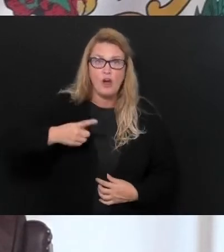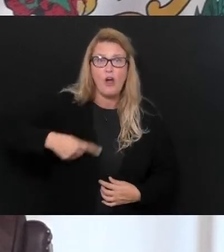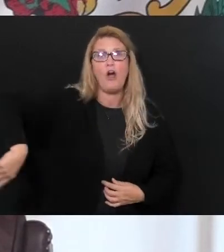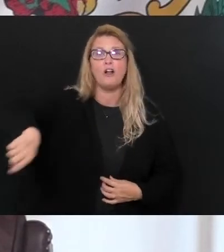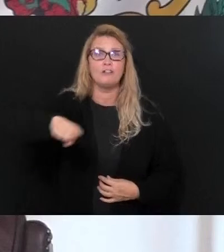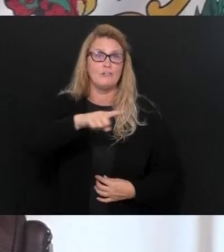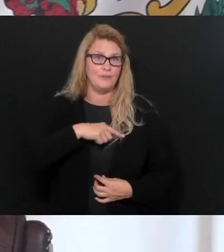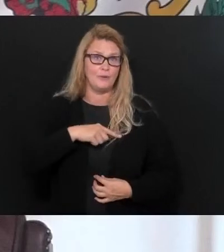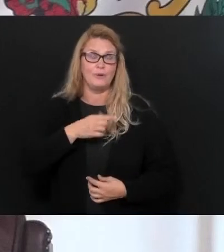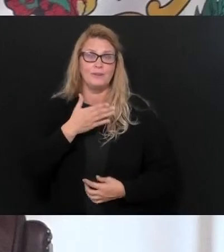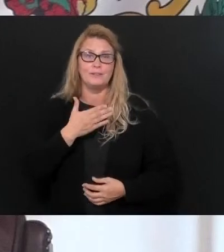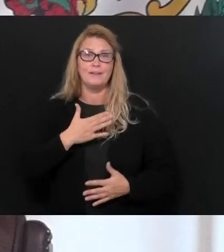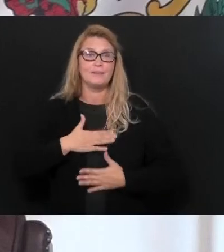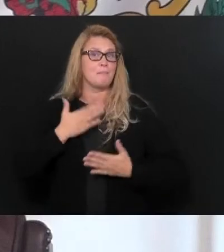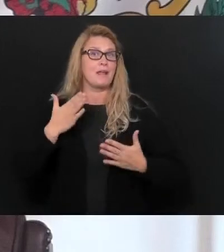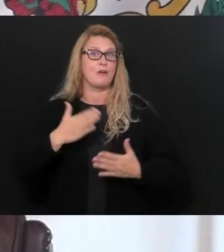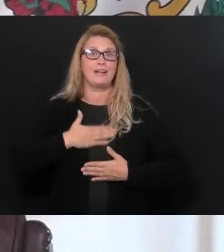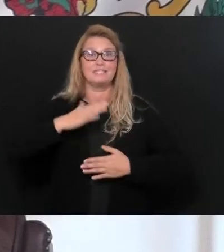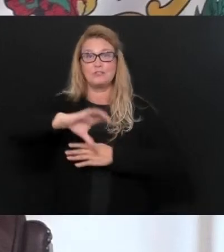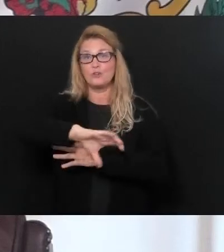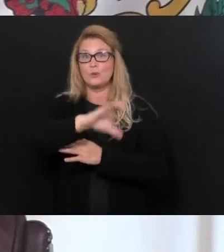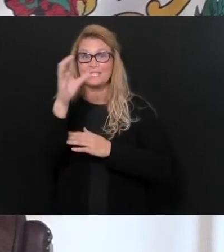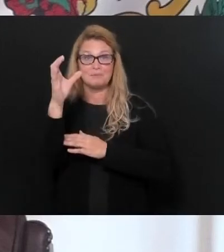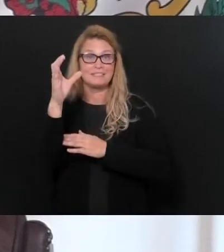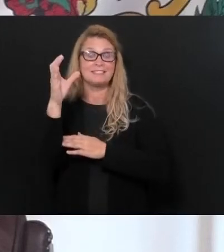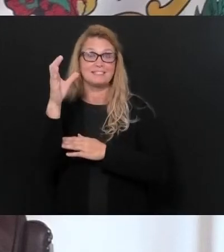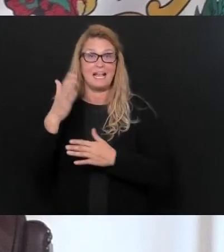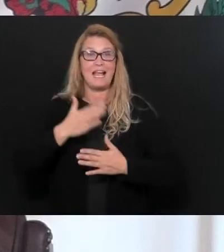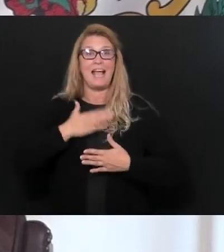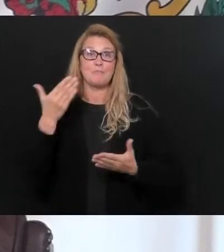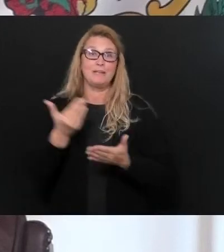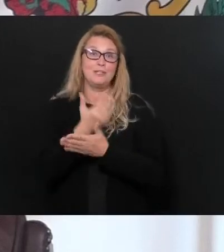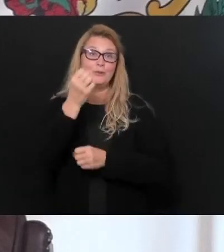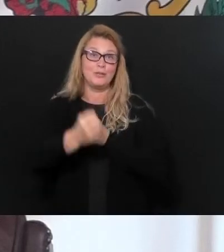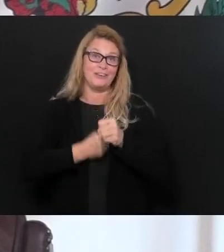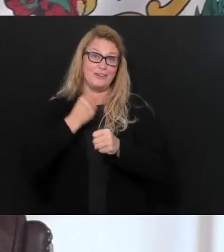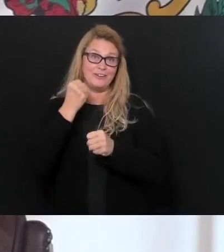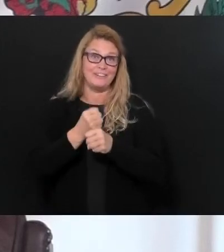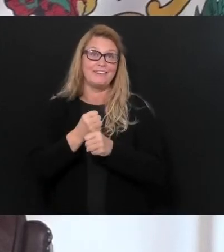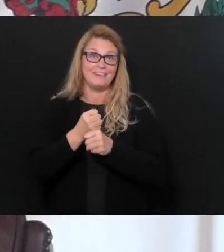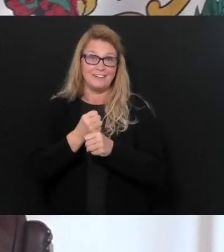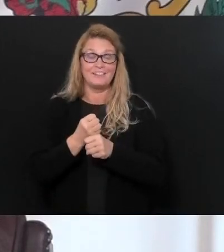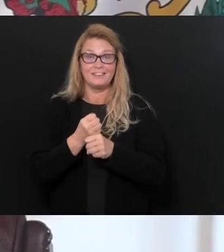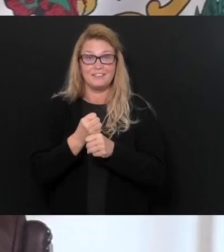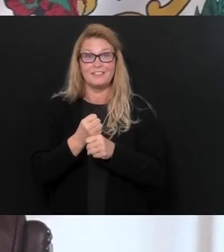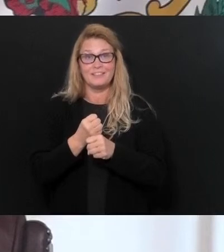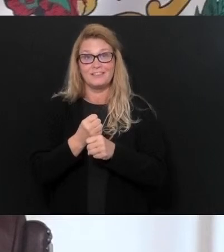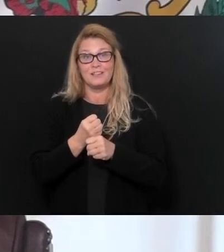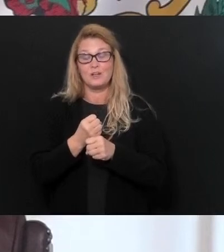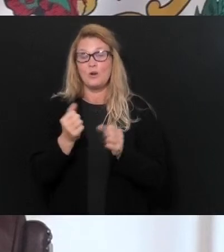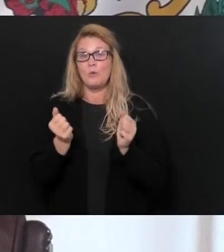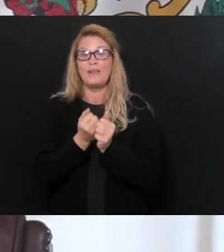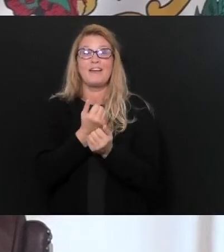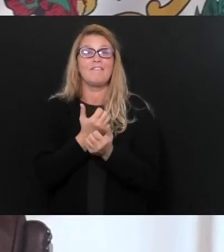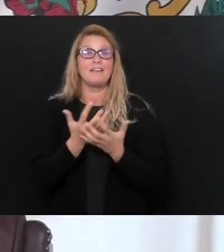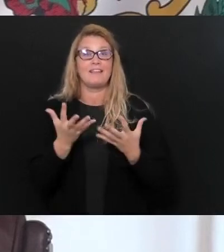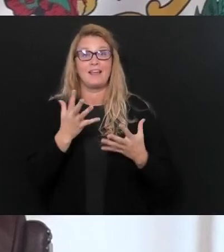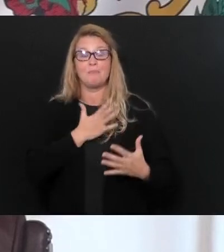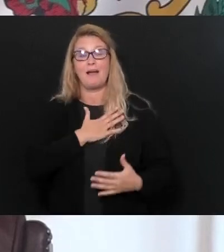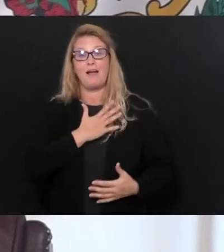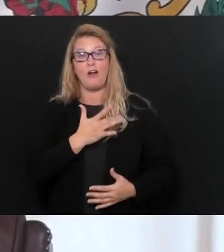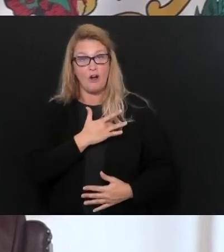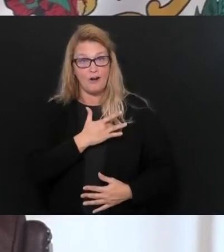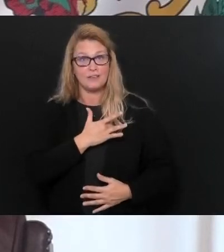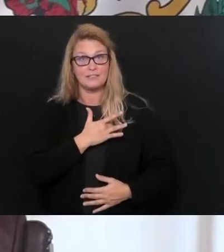the merriest of all Christmases, surely a Happy New Year. But with all in me, I